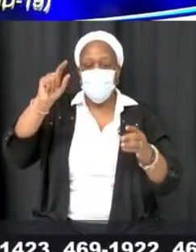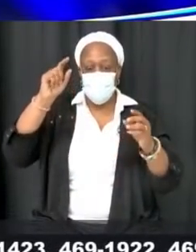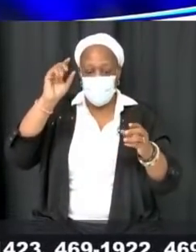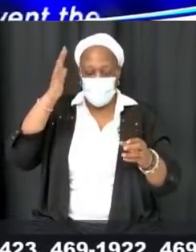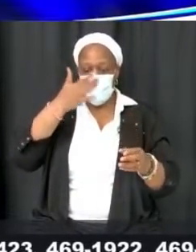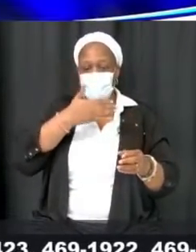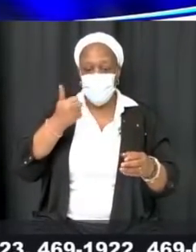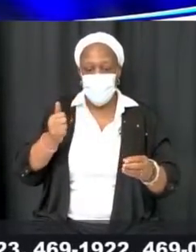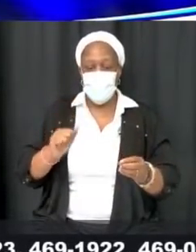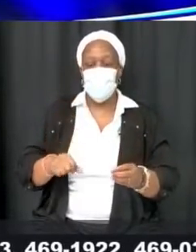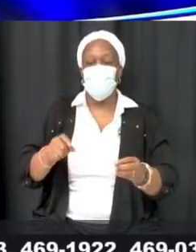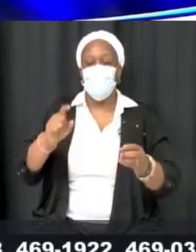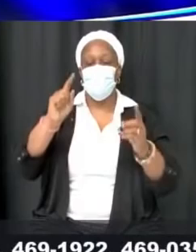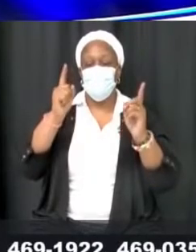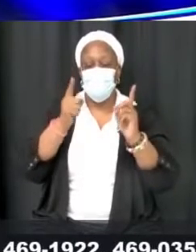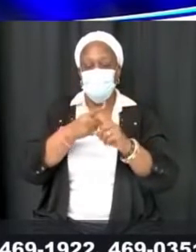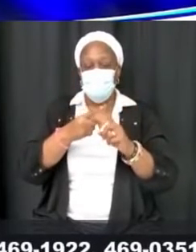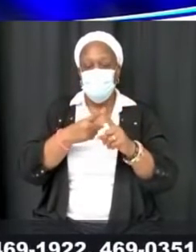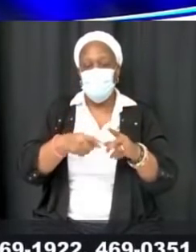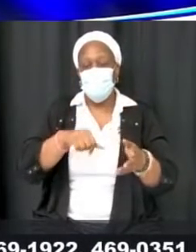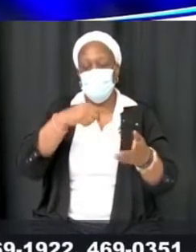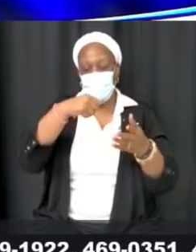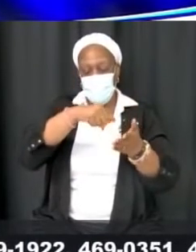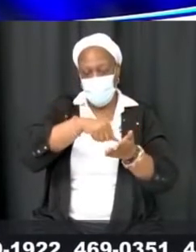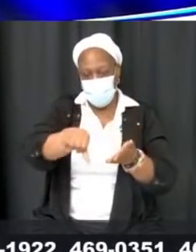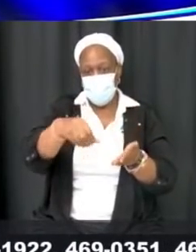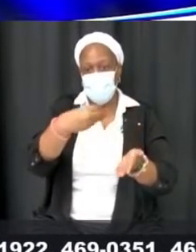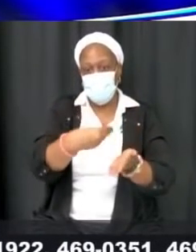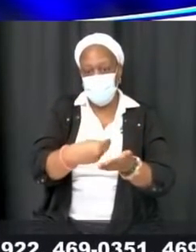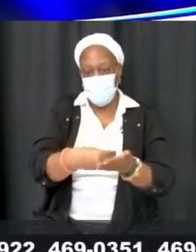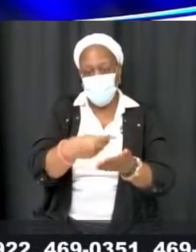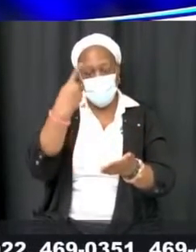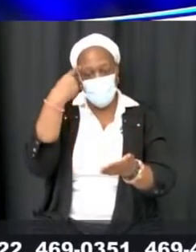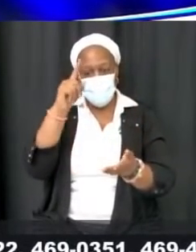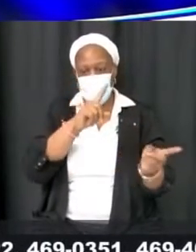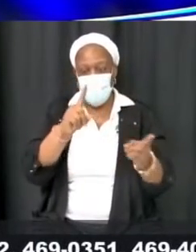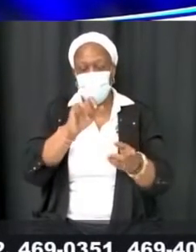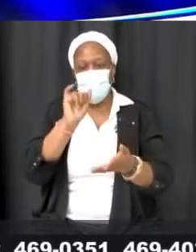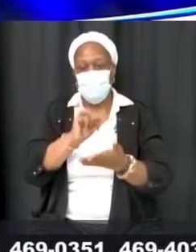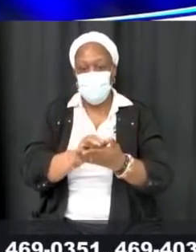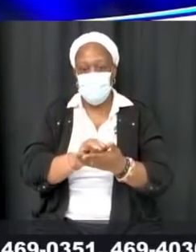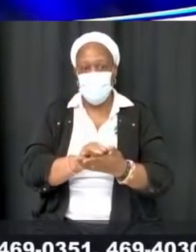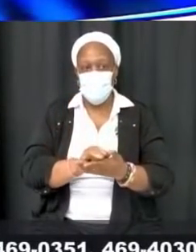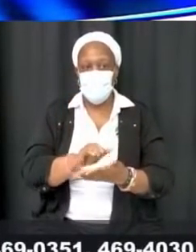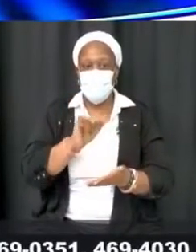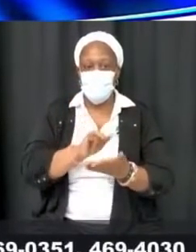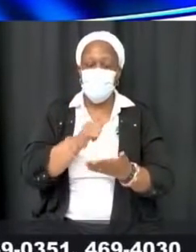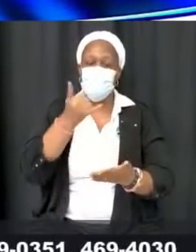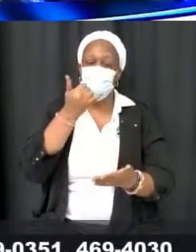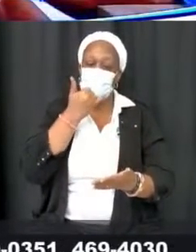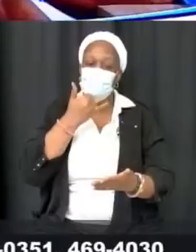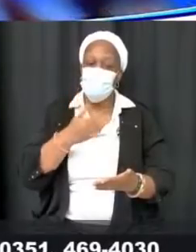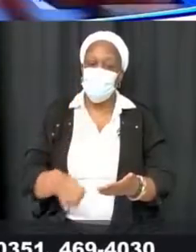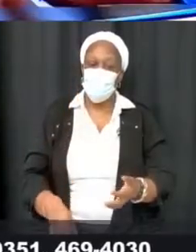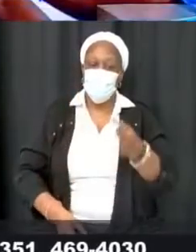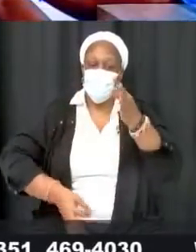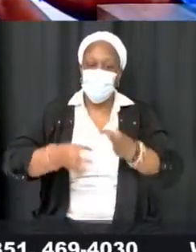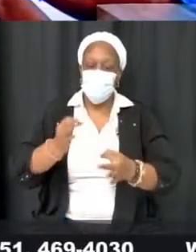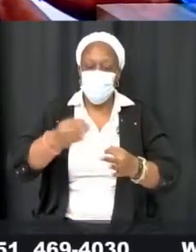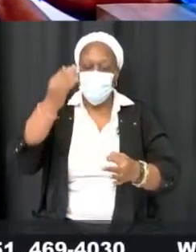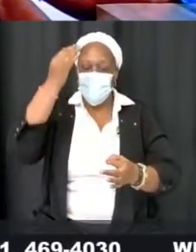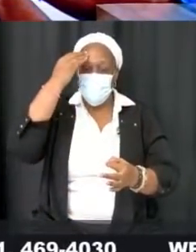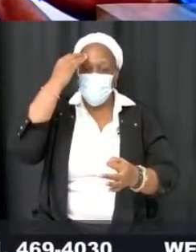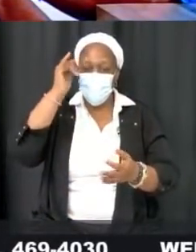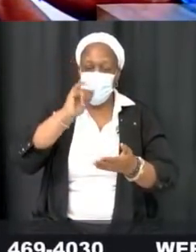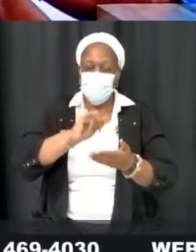criminal charges against these persons if necessary. Section 15B of the Public Health